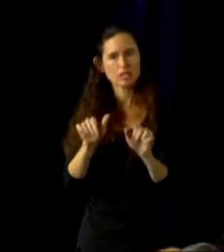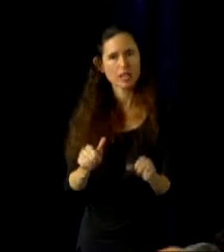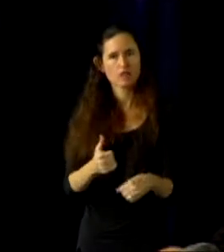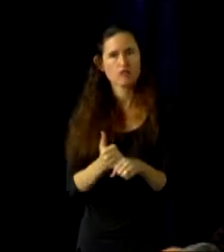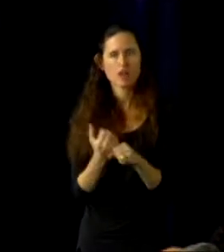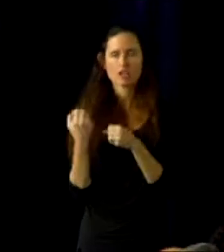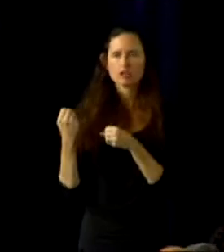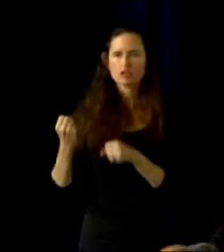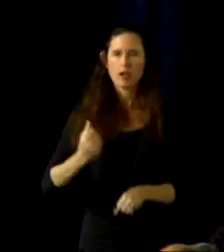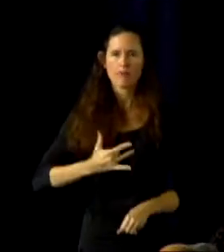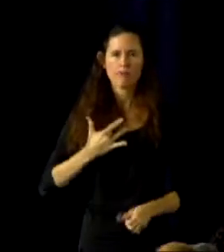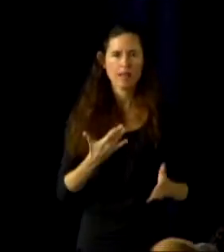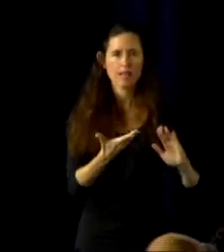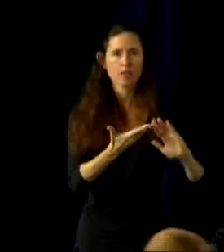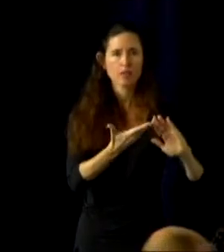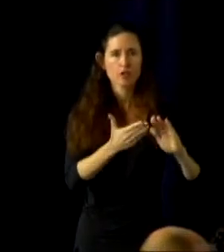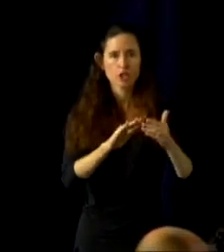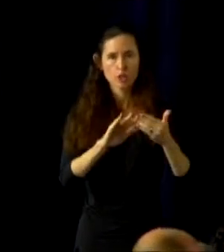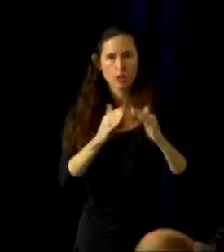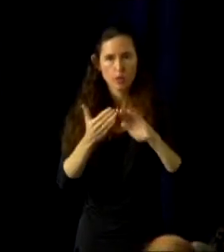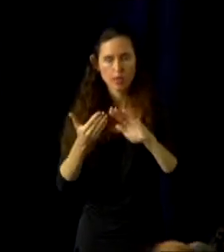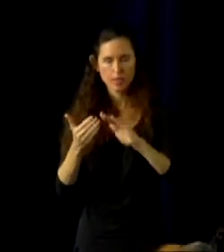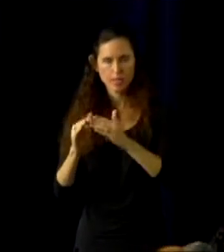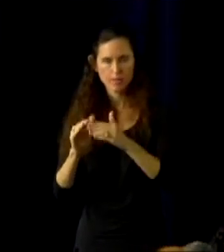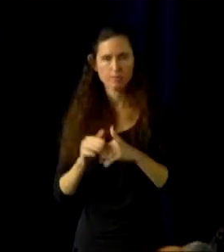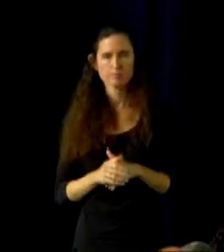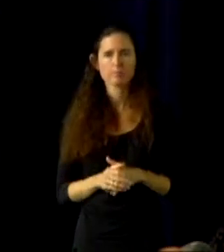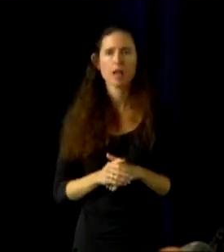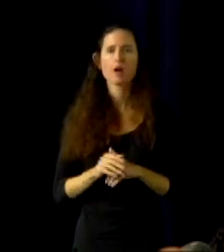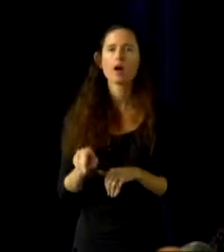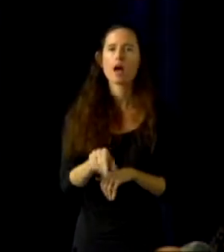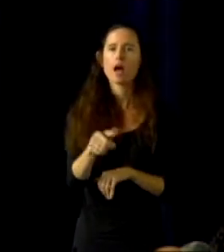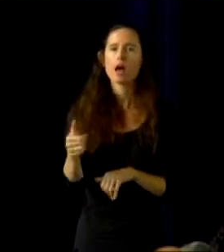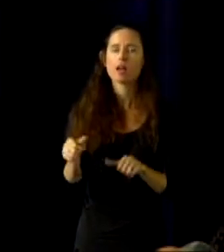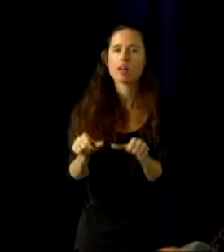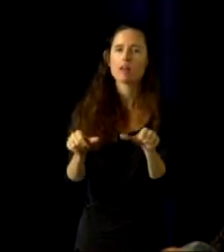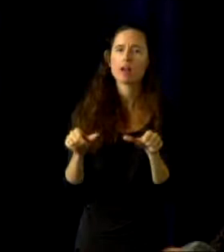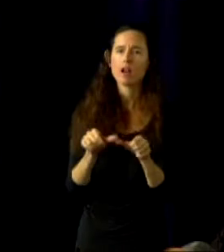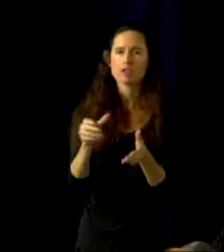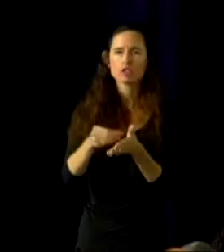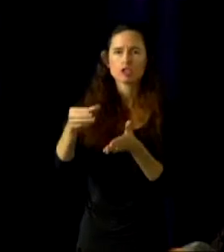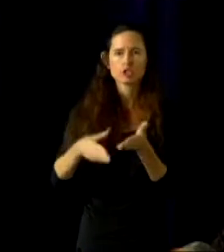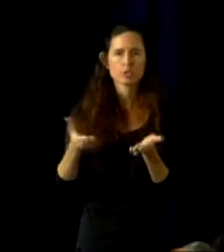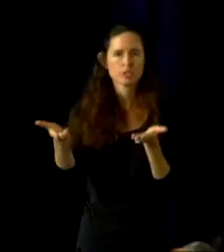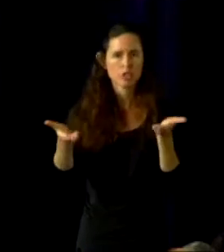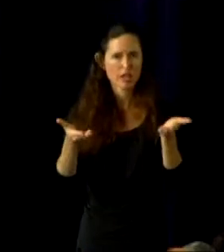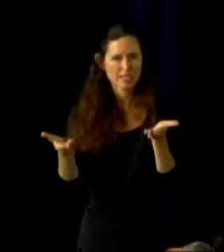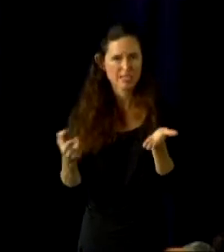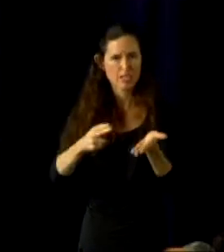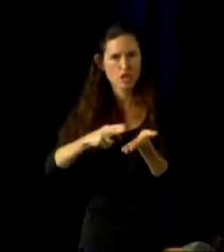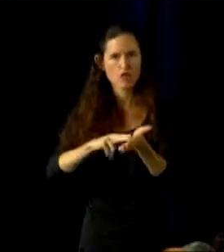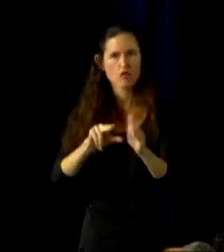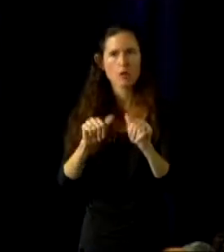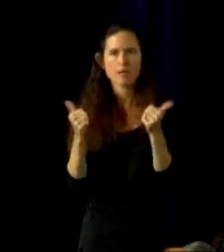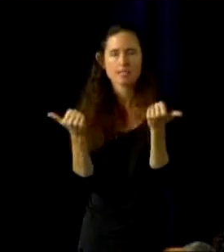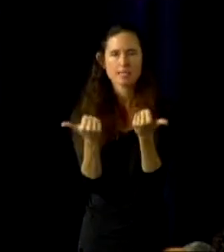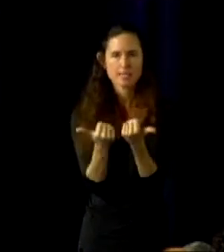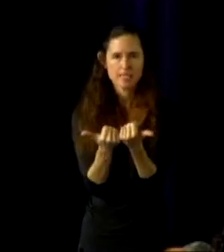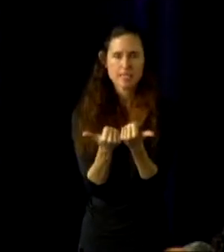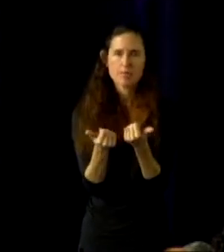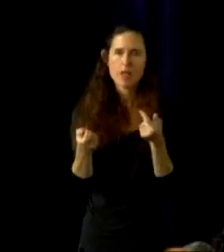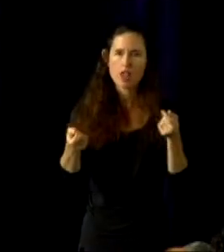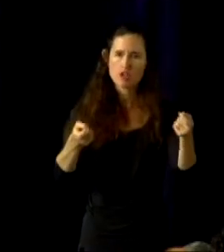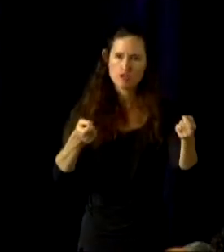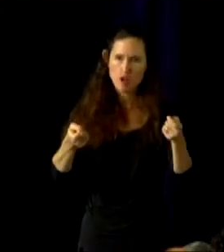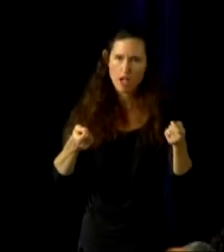there. Another area that I hope will assist with aligning faculty, student services, the enrollment team, and the director of campus